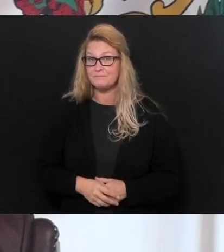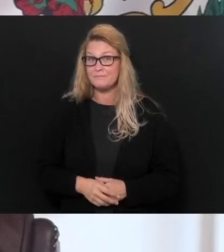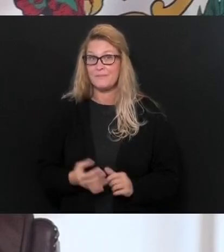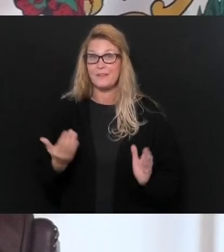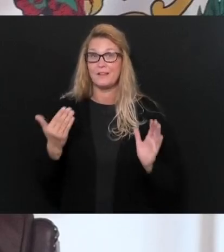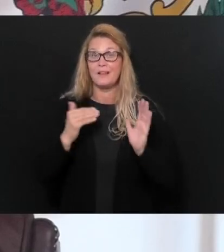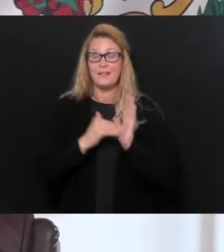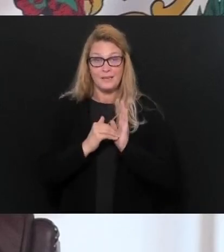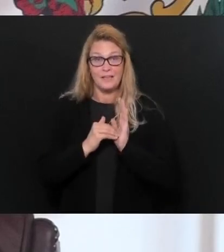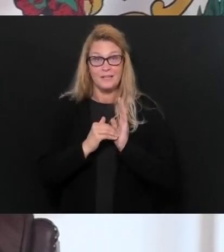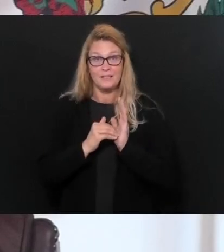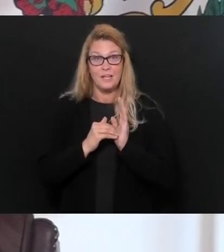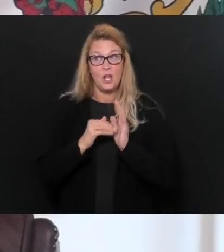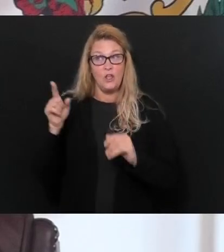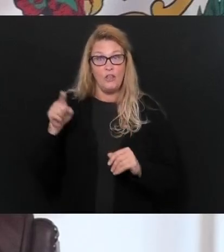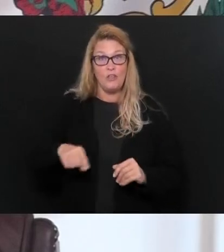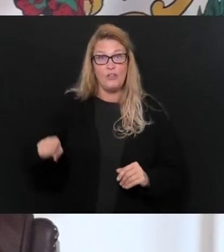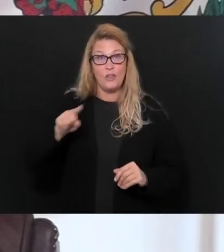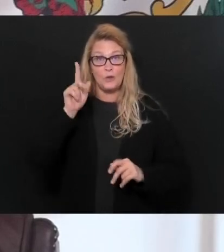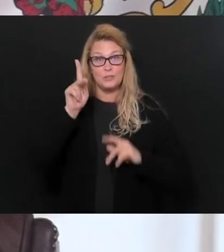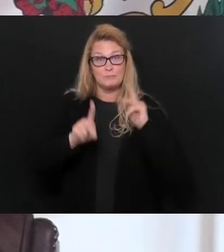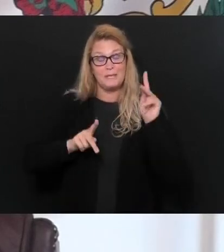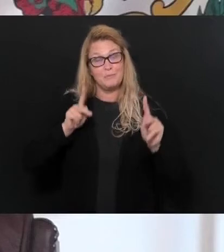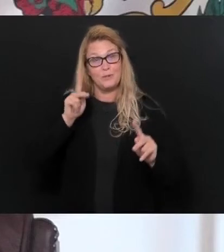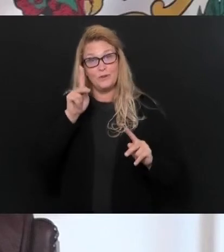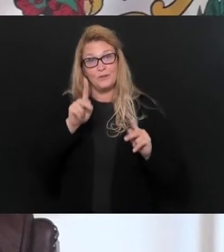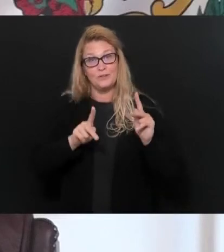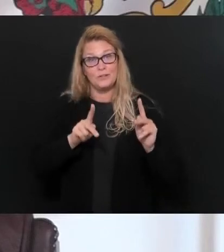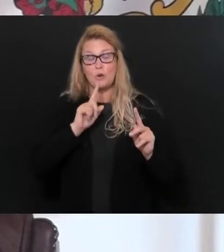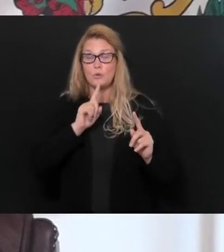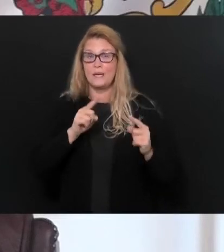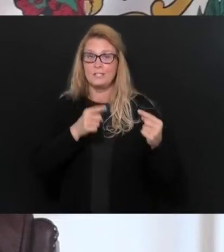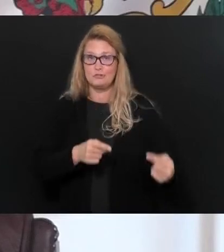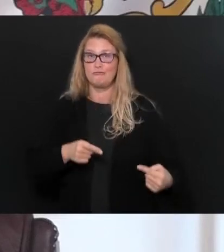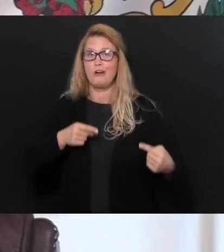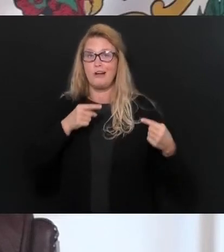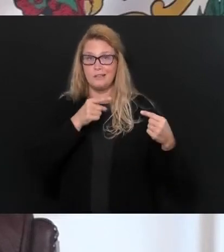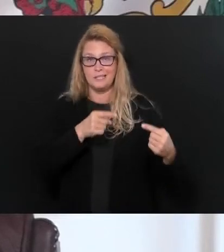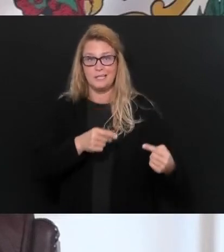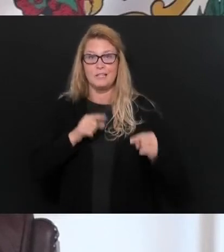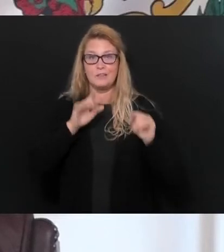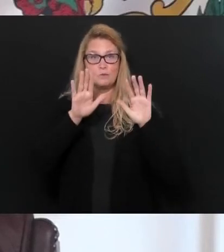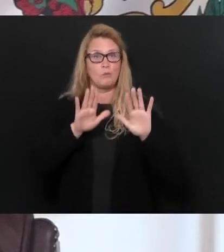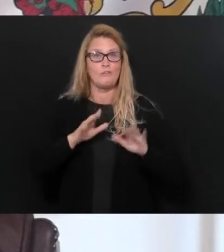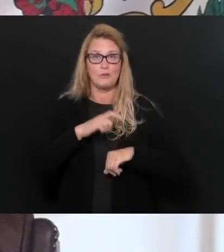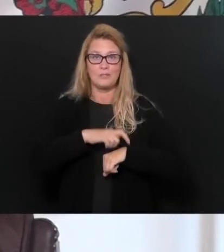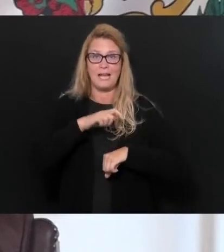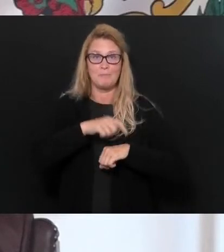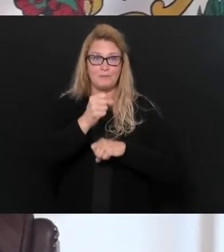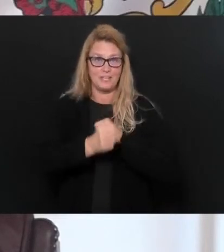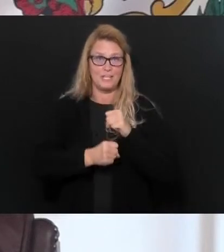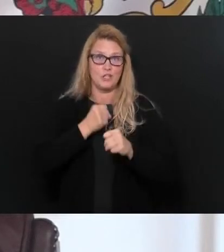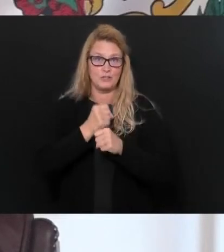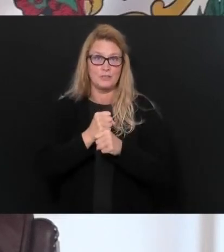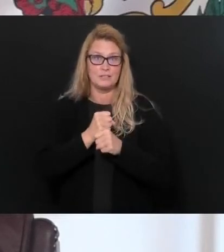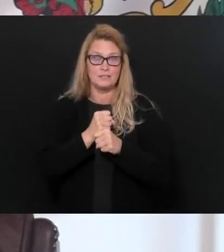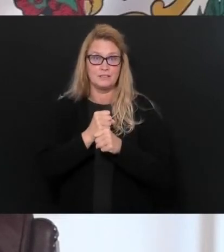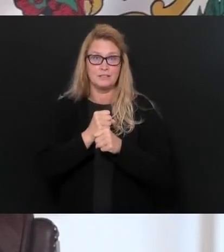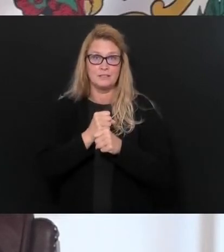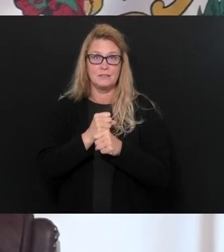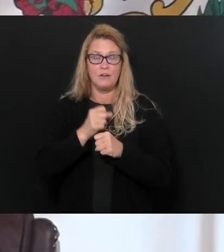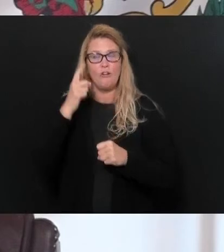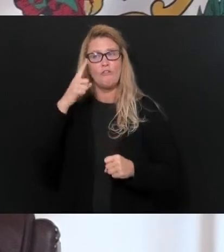Again, those people are surely struggling at this wonderful time of year. So for all of them,